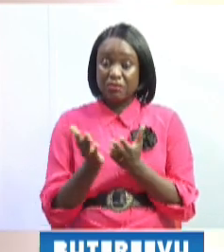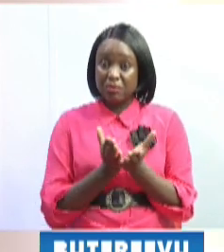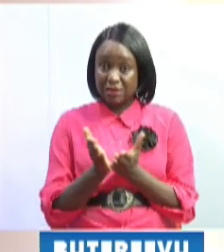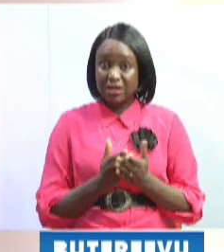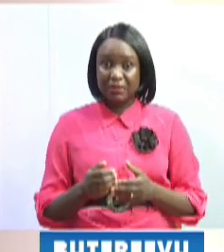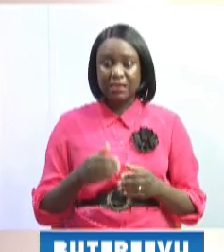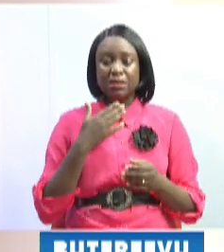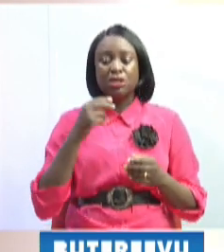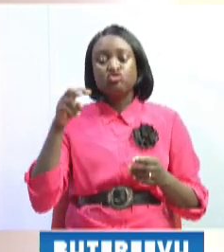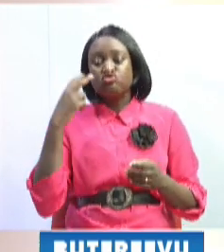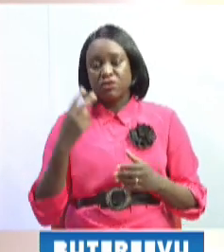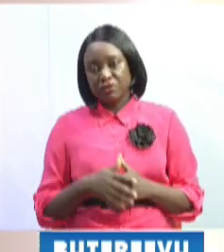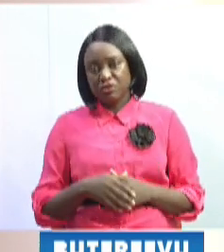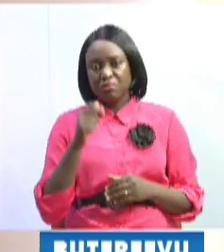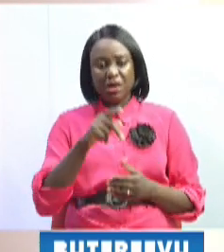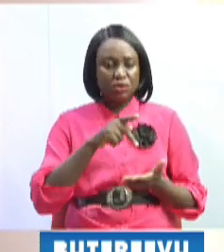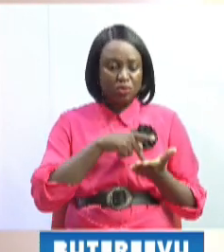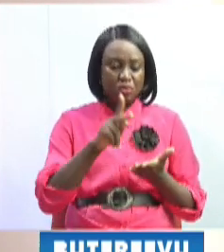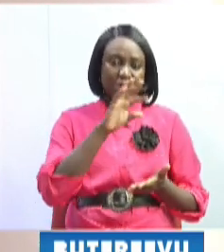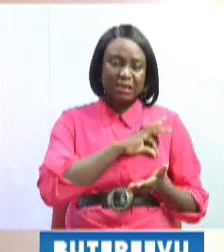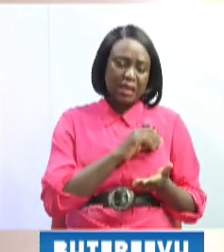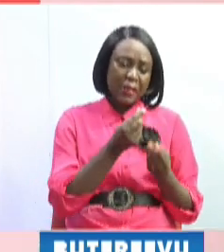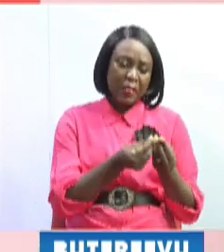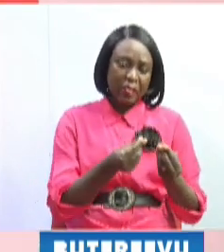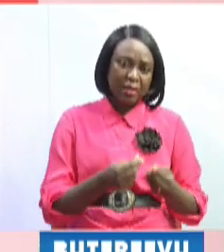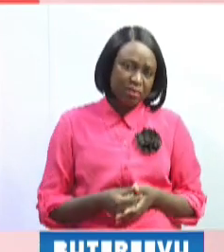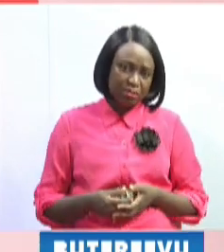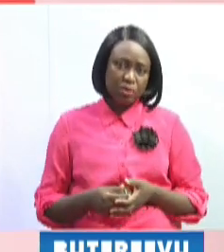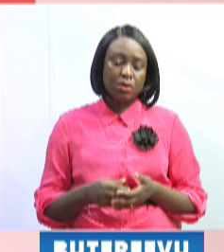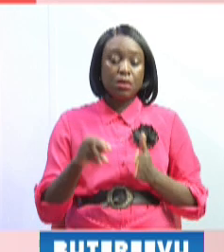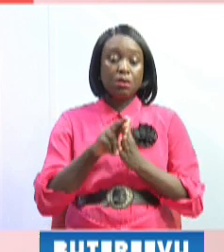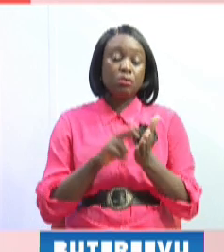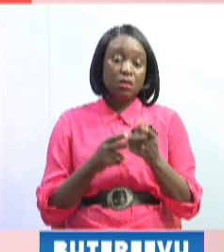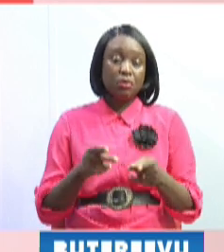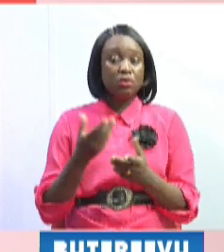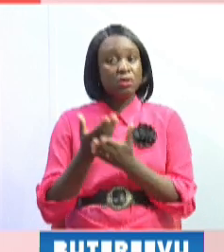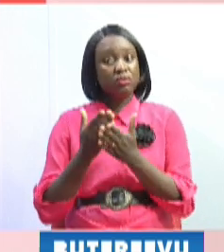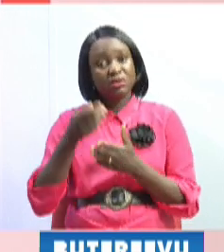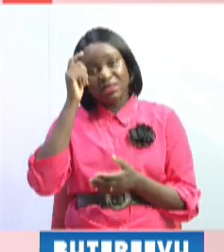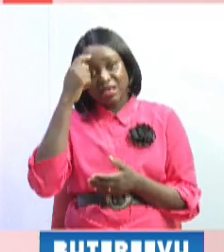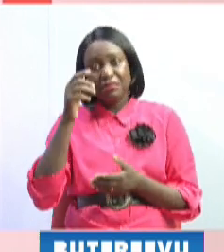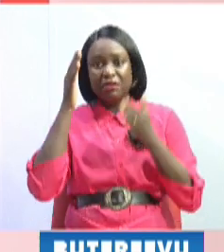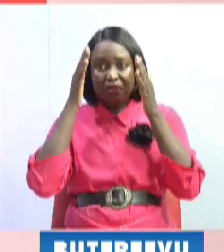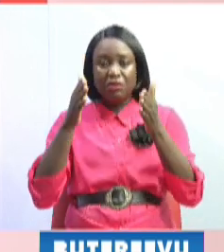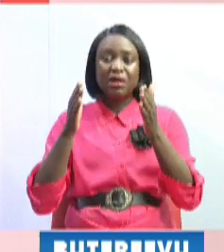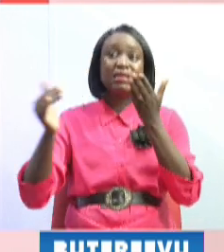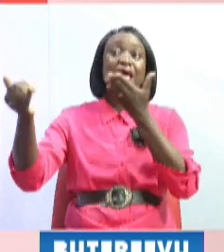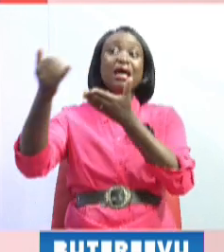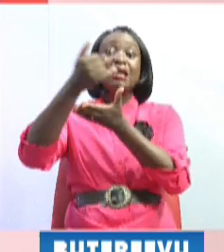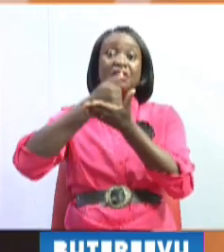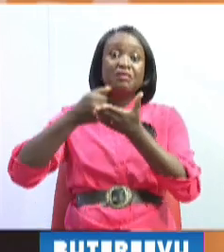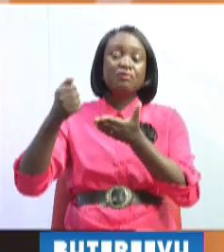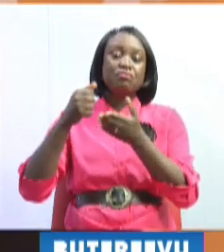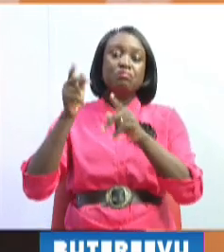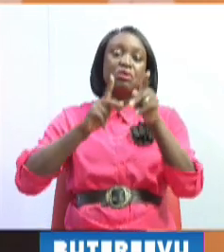lw'omuntu asasulwa ssente ntono ddala. Mu alipoota abakugu basabye government okukomya okulowooza kuba business engwira zokka wabula bafe